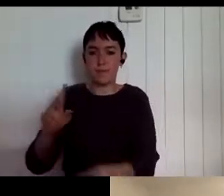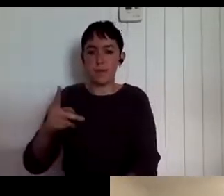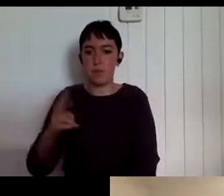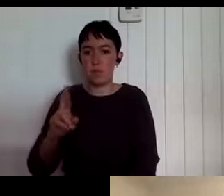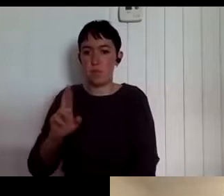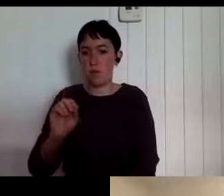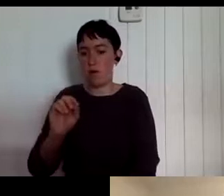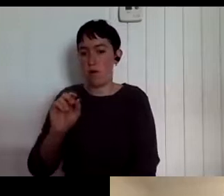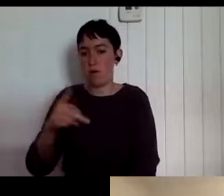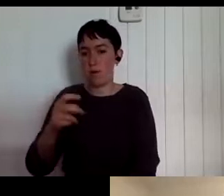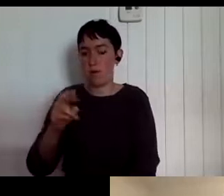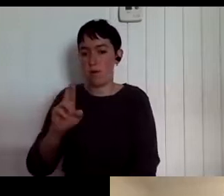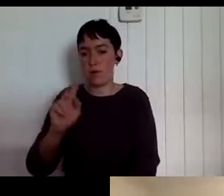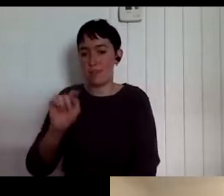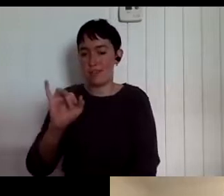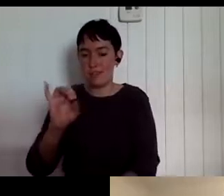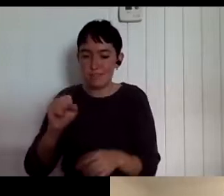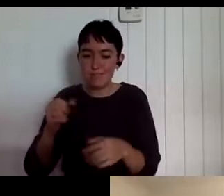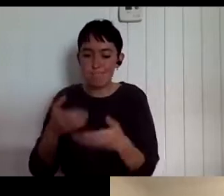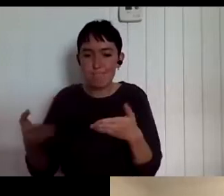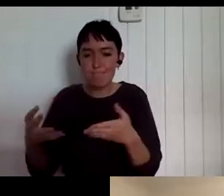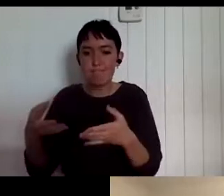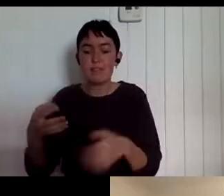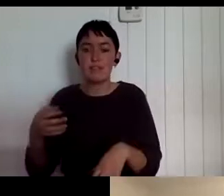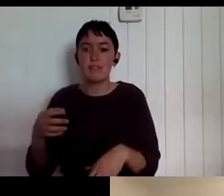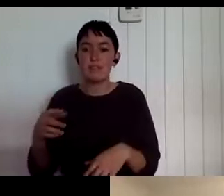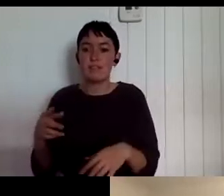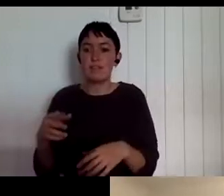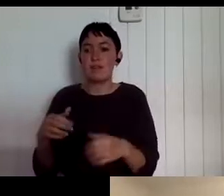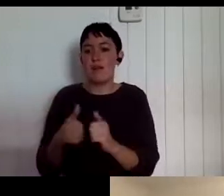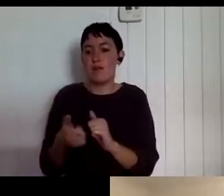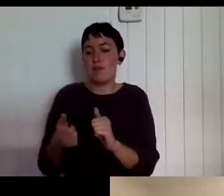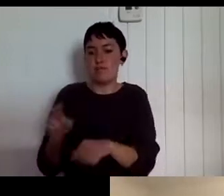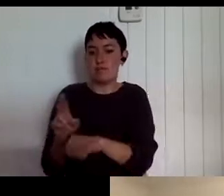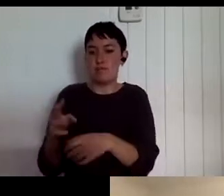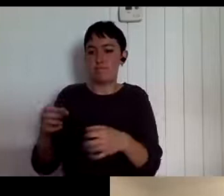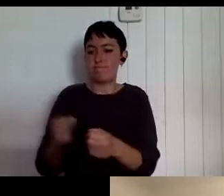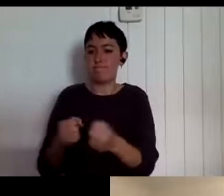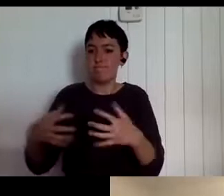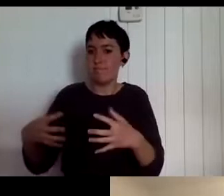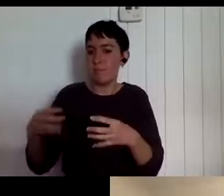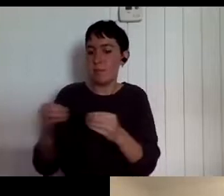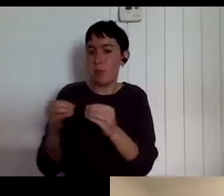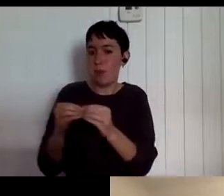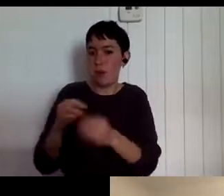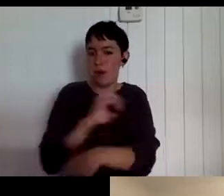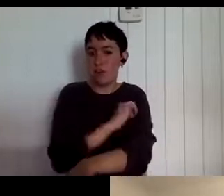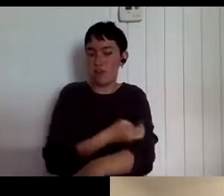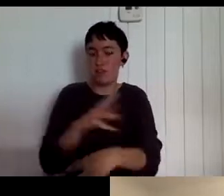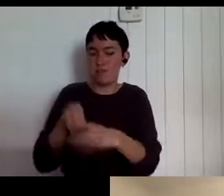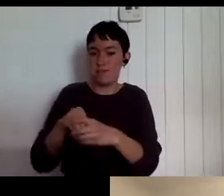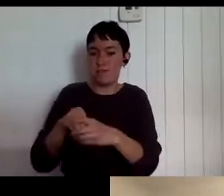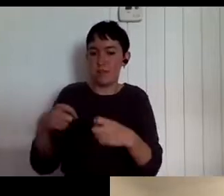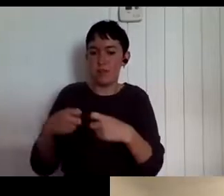know, electronic conductivity and all that stuff. But that's kind of like what's happened in the last 10 years. Another thing that I'll kind of like to add just a little